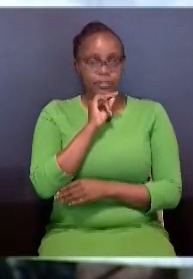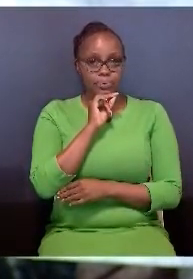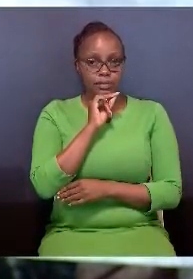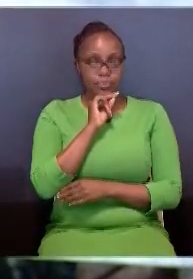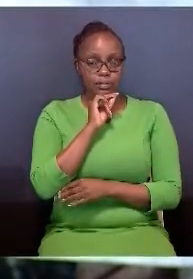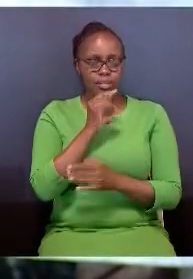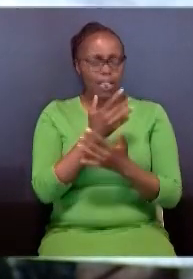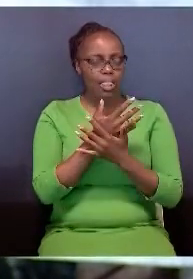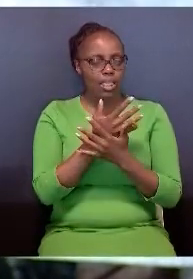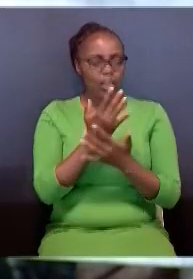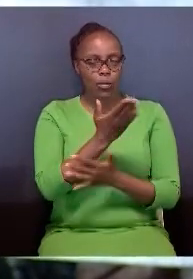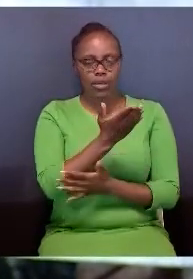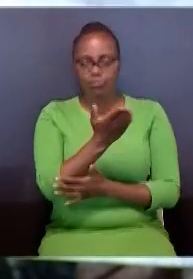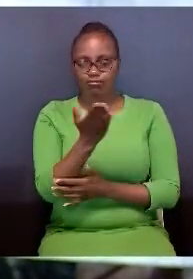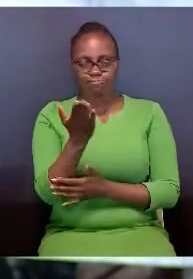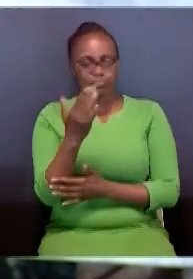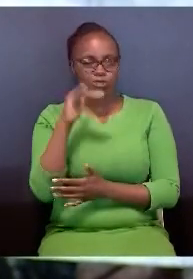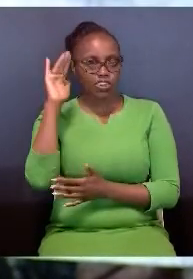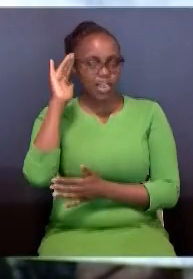anywhere